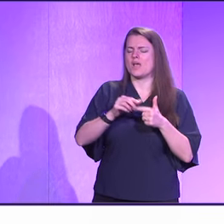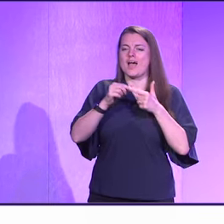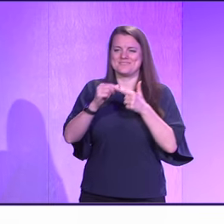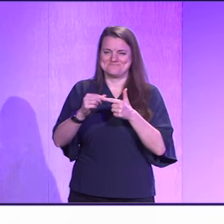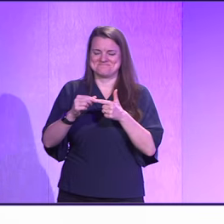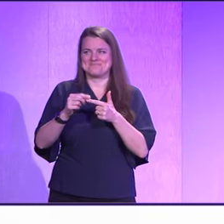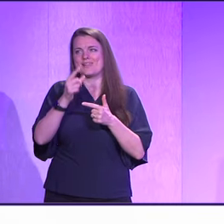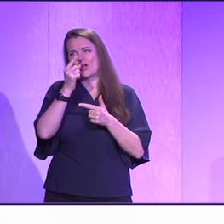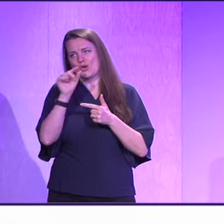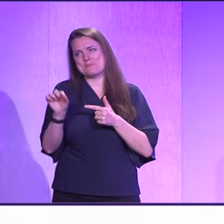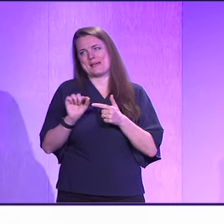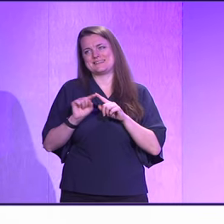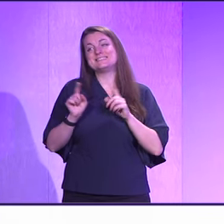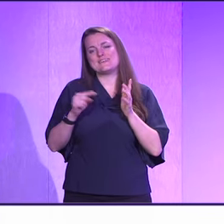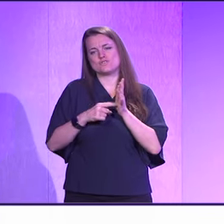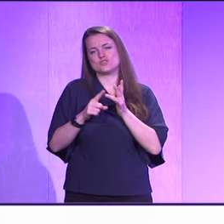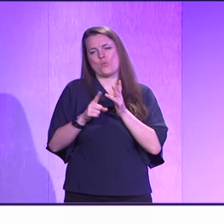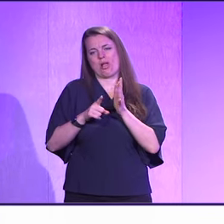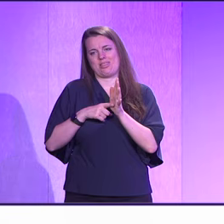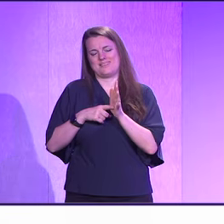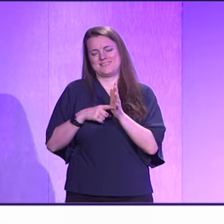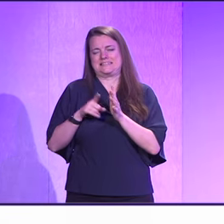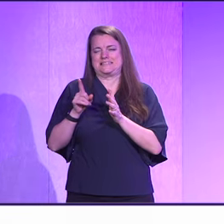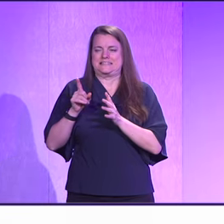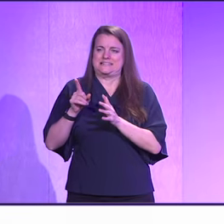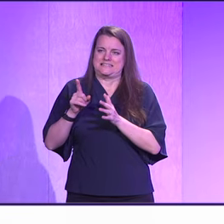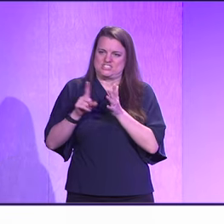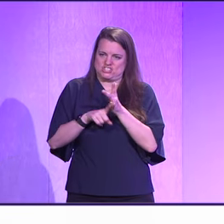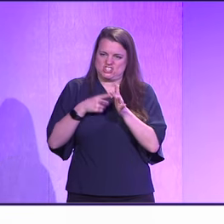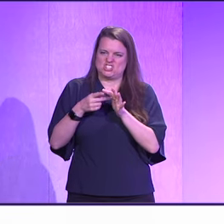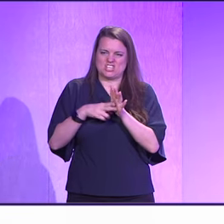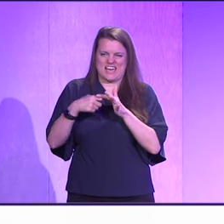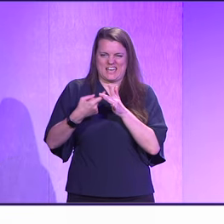the problem with the Jenkins we've set up is it's so well done they don't want to move to anything else. They've now got